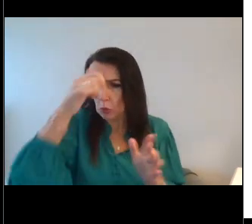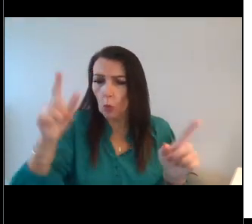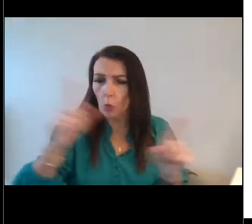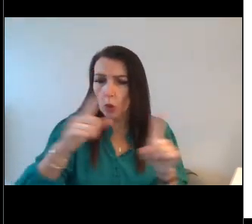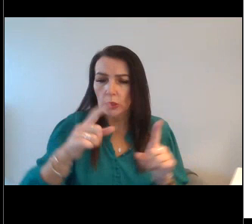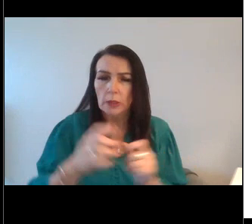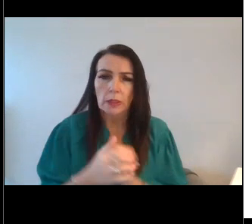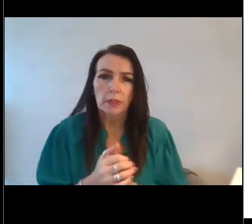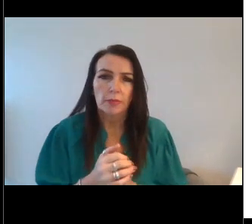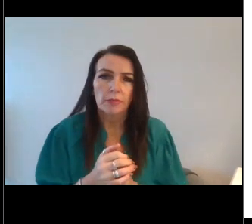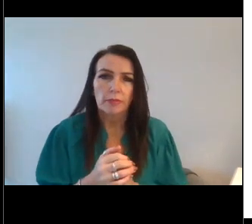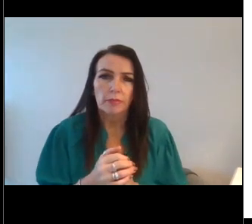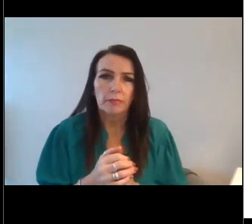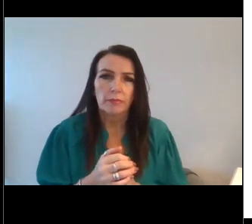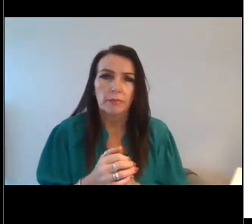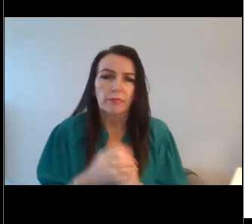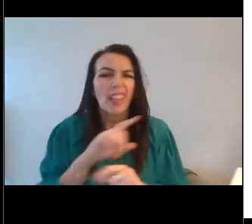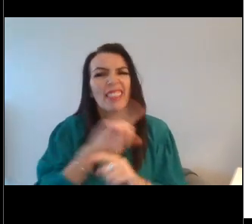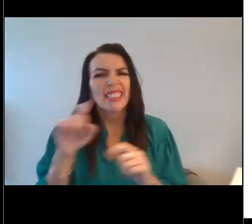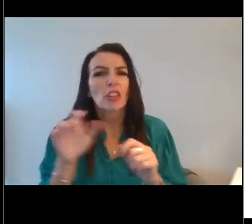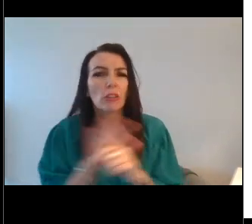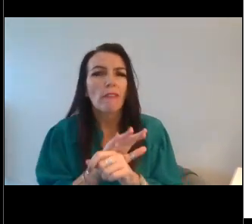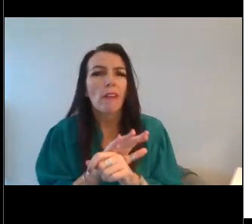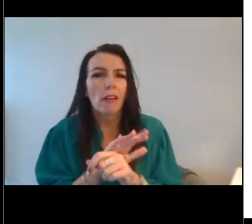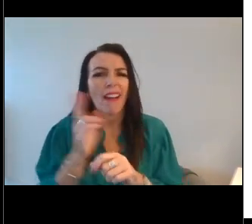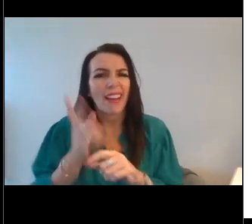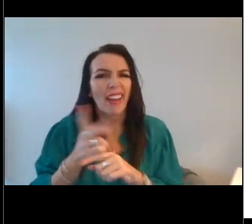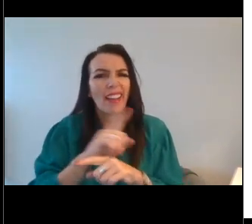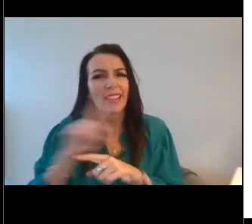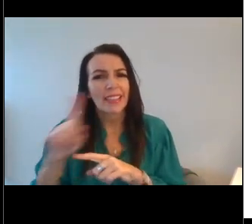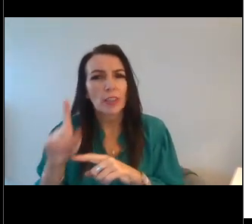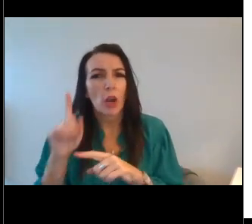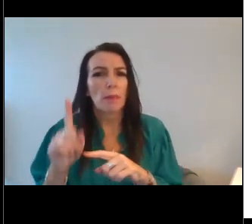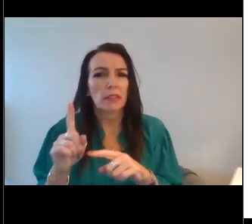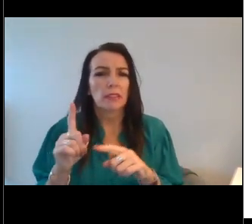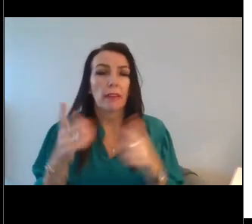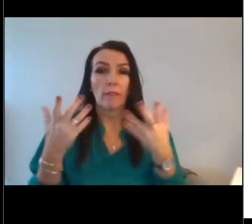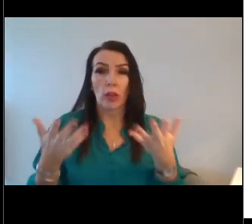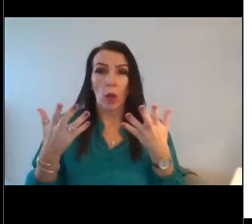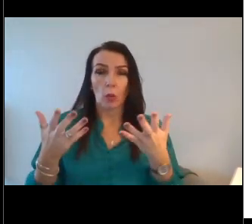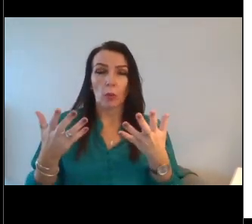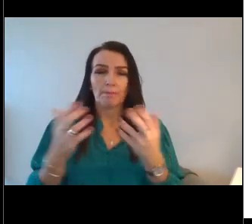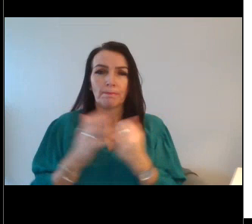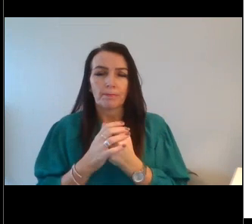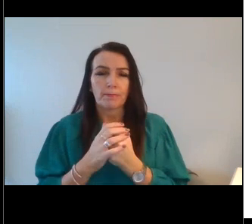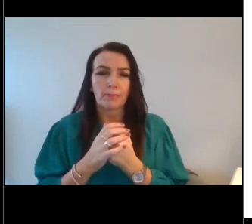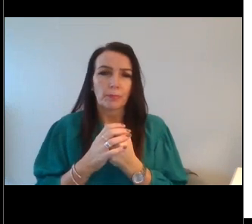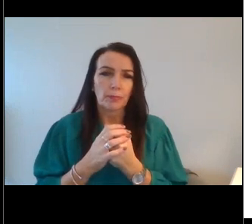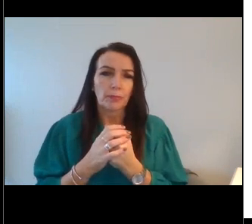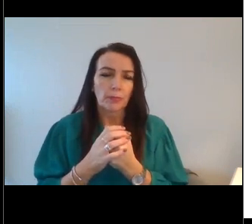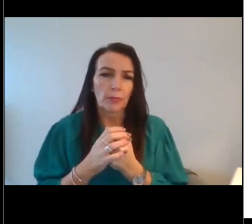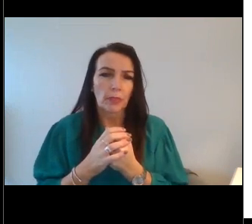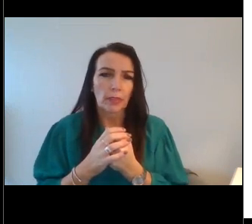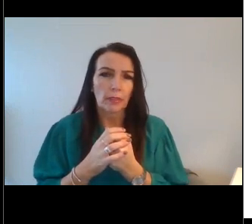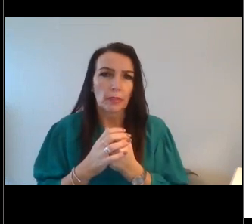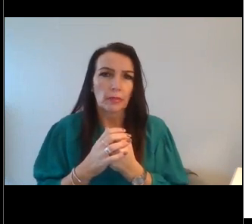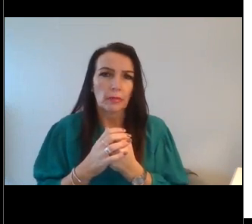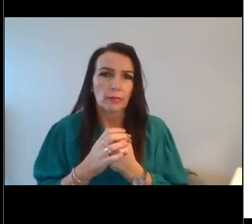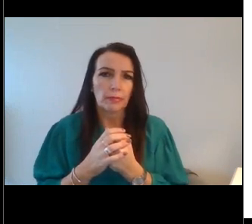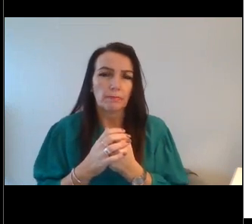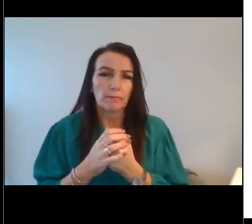going to come back to this question a little bit later, but just for the moment, for a start, just to suffice to